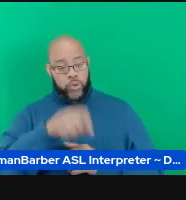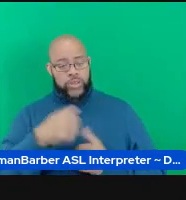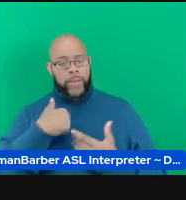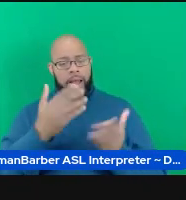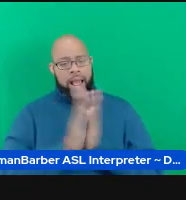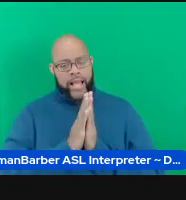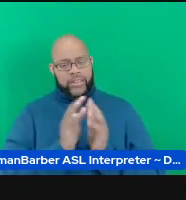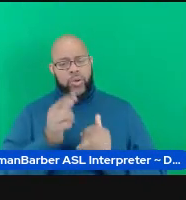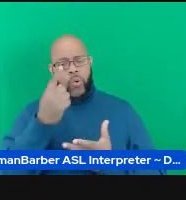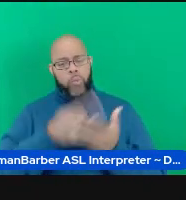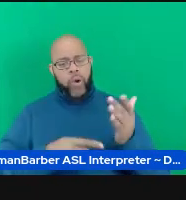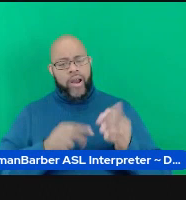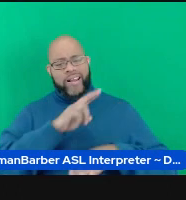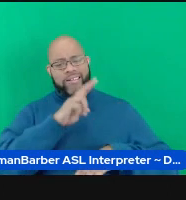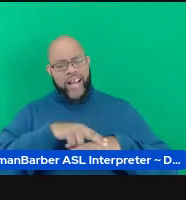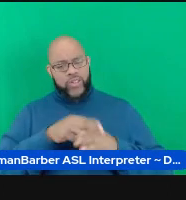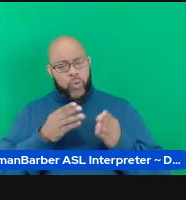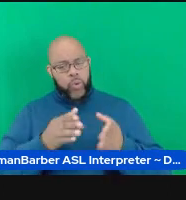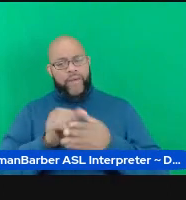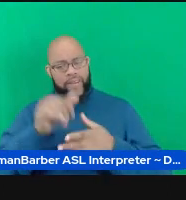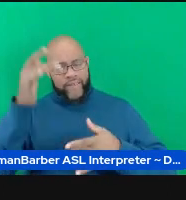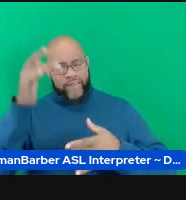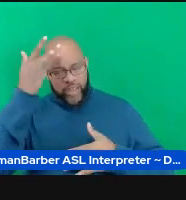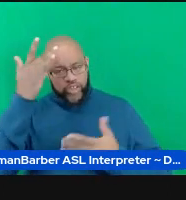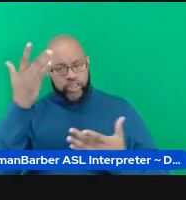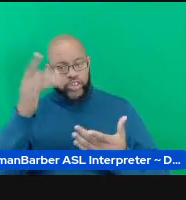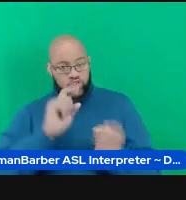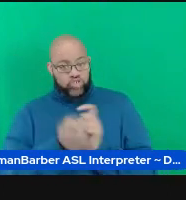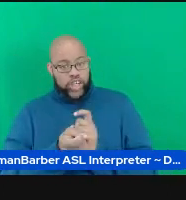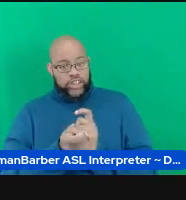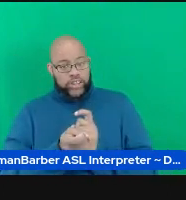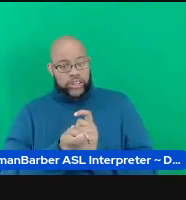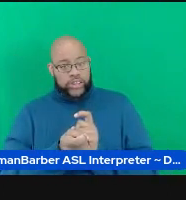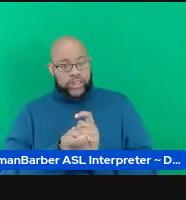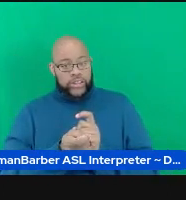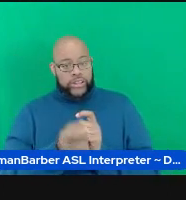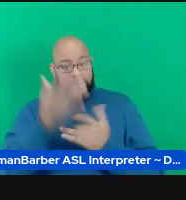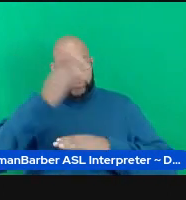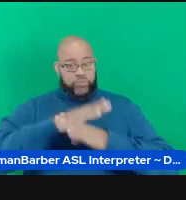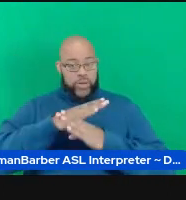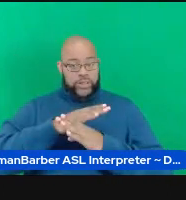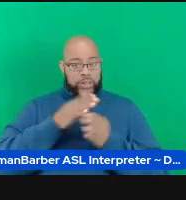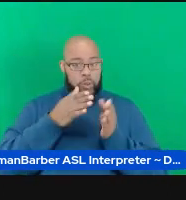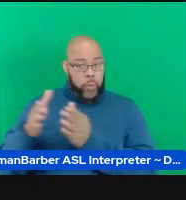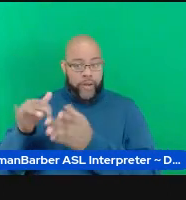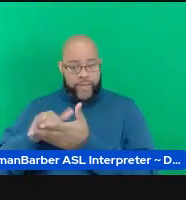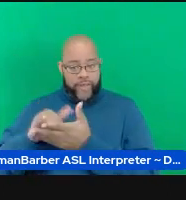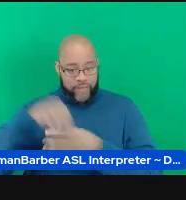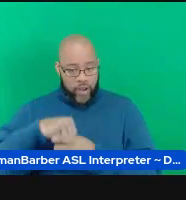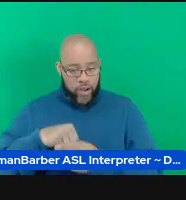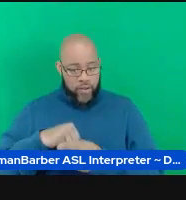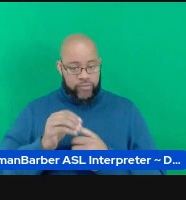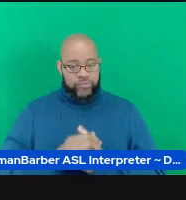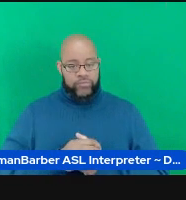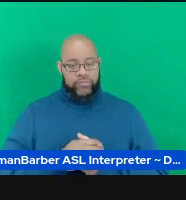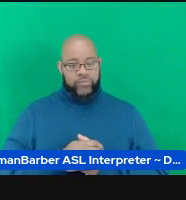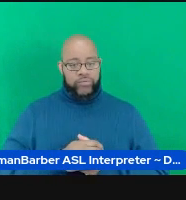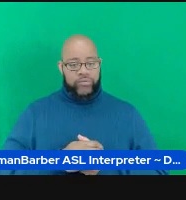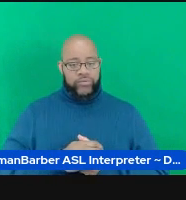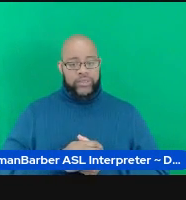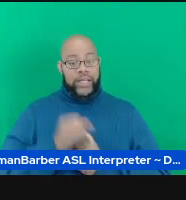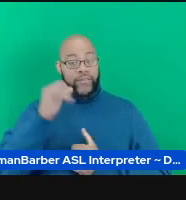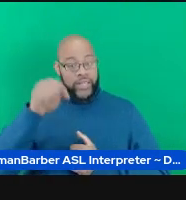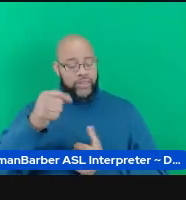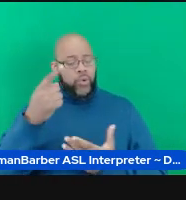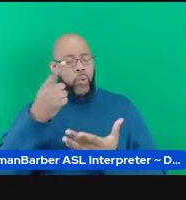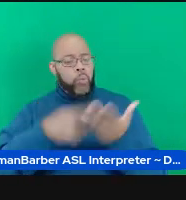asking, would a natural route of infection change the immunological mechanisms that are involved in protective immunity? And if so, can